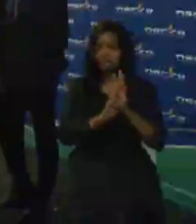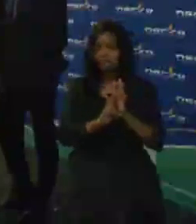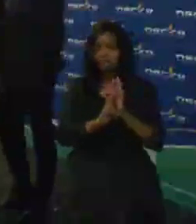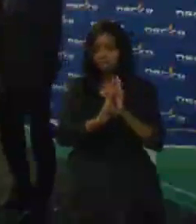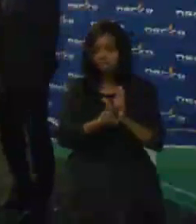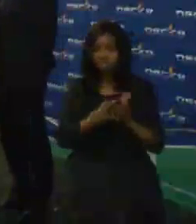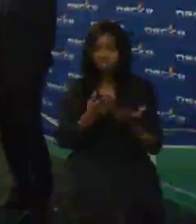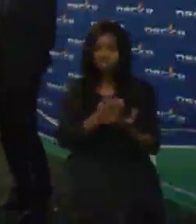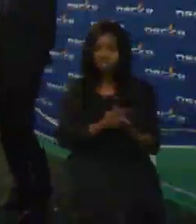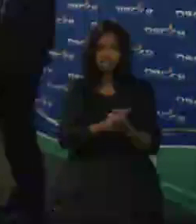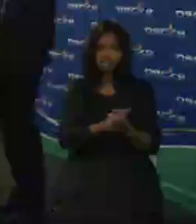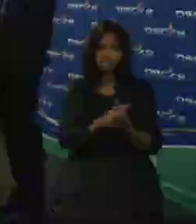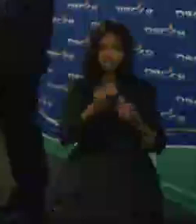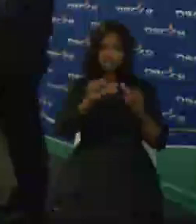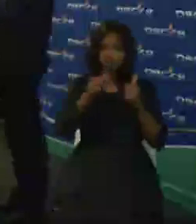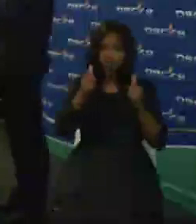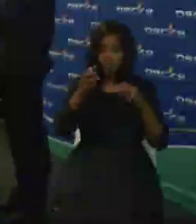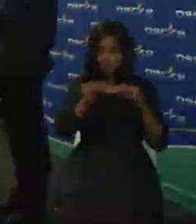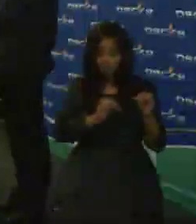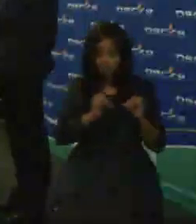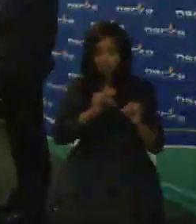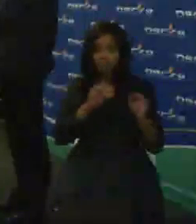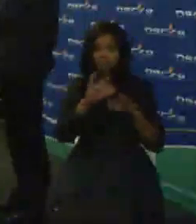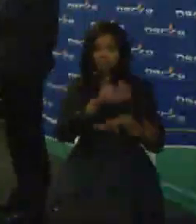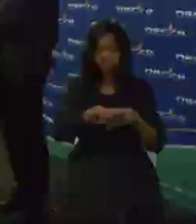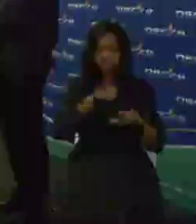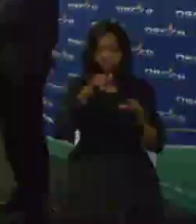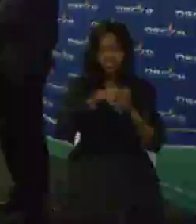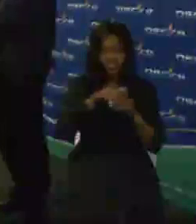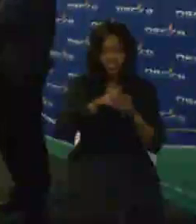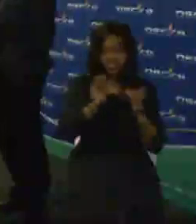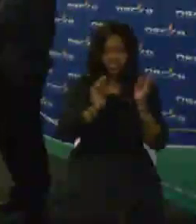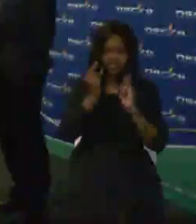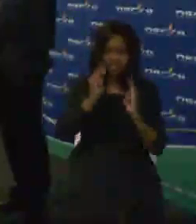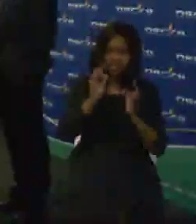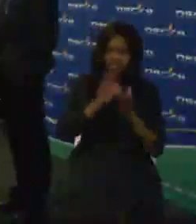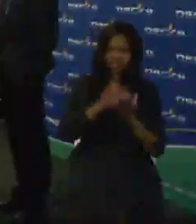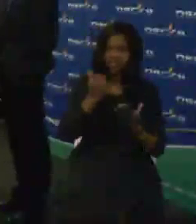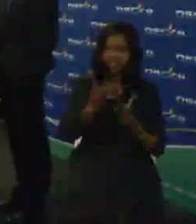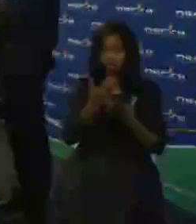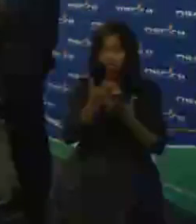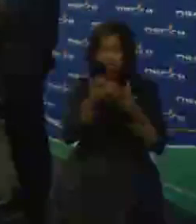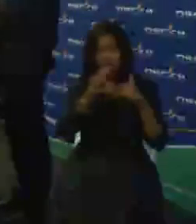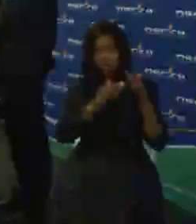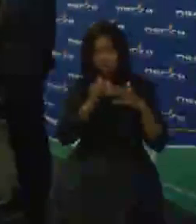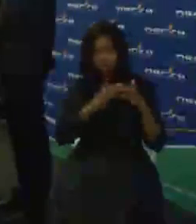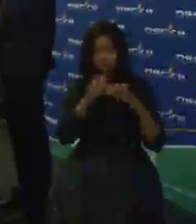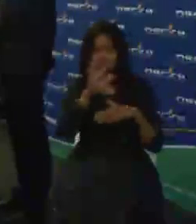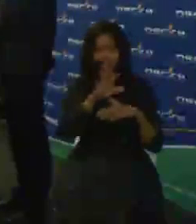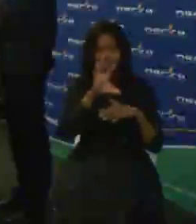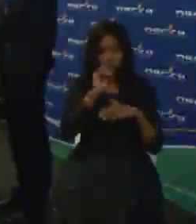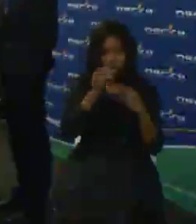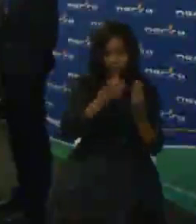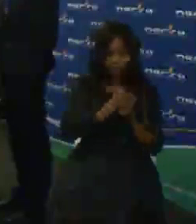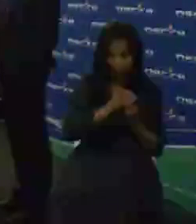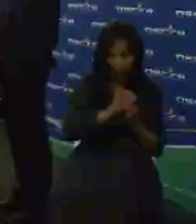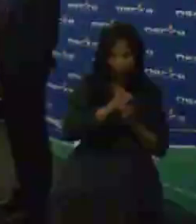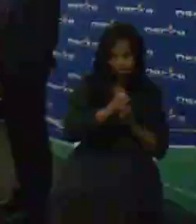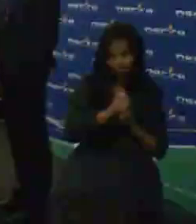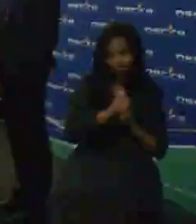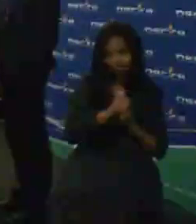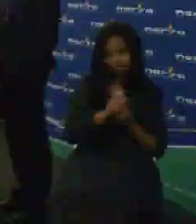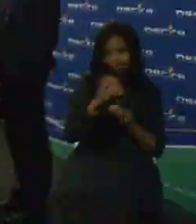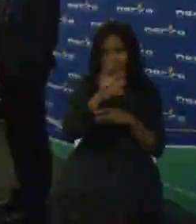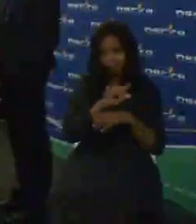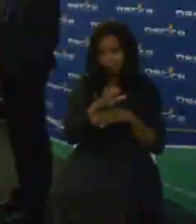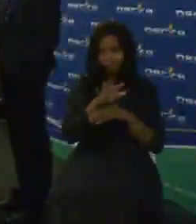represents well-managed properties in the inner city, in the affordable housing bracket. There are approximately 50 members. There